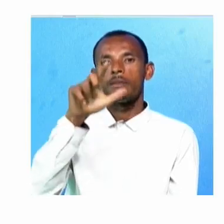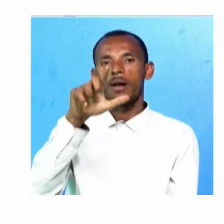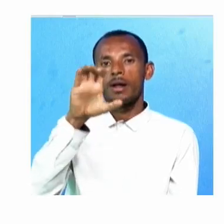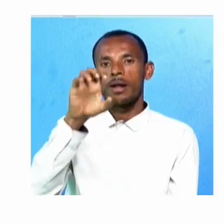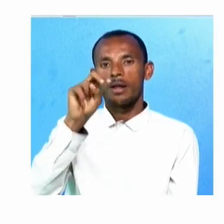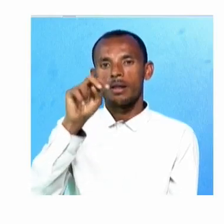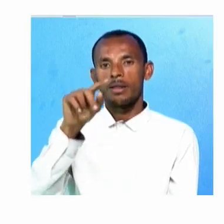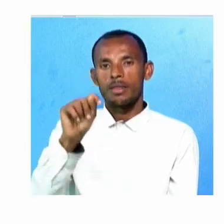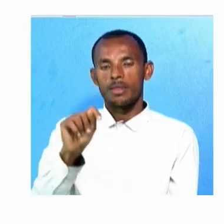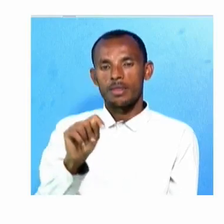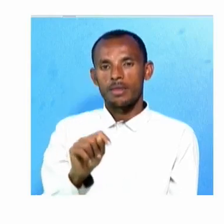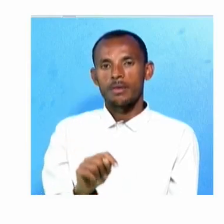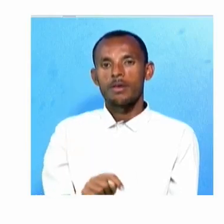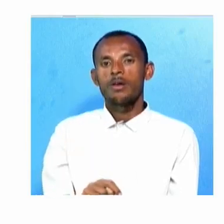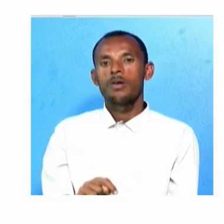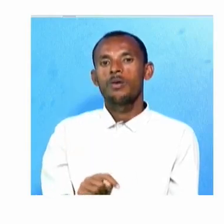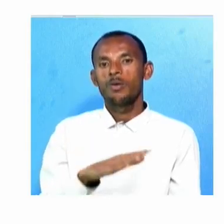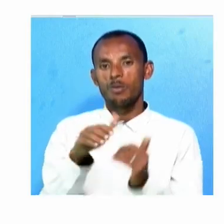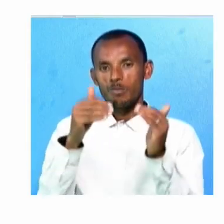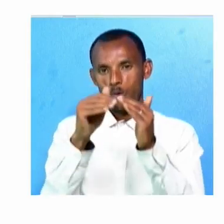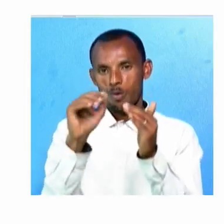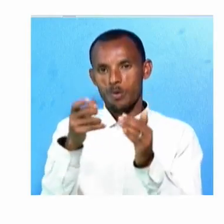also equivalent sets.